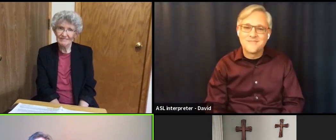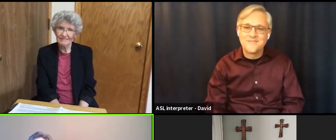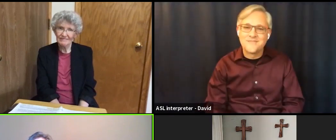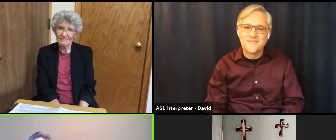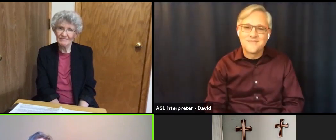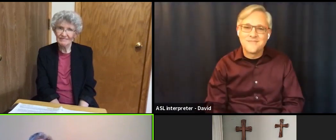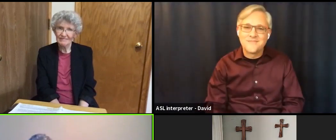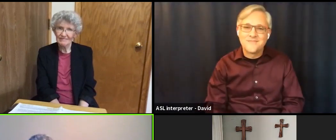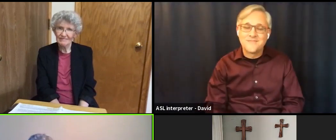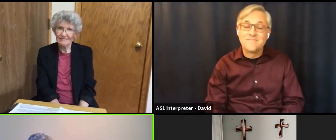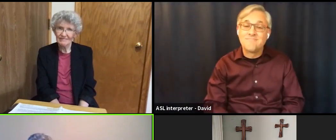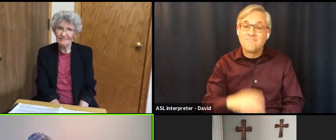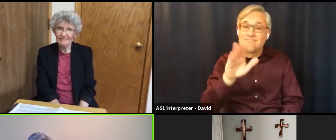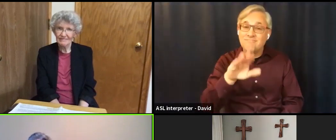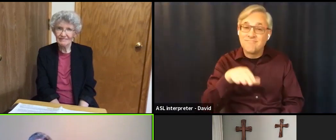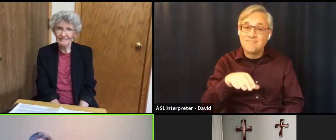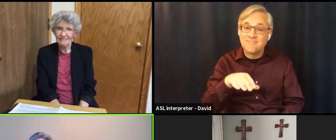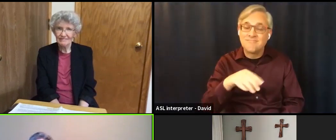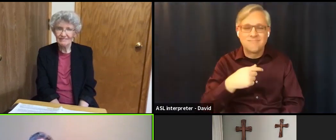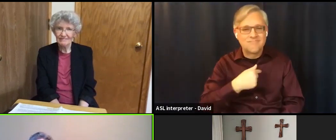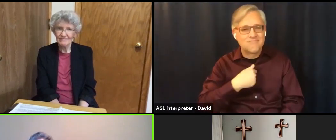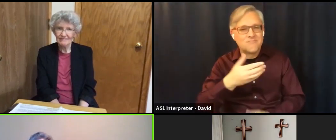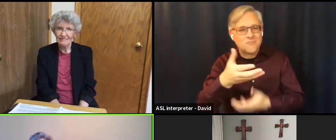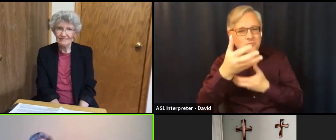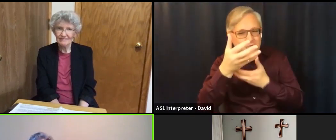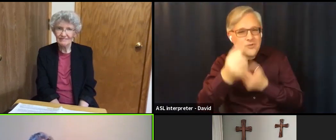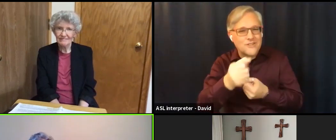We are trusted.